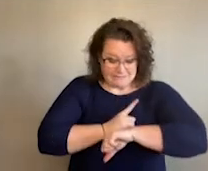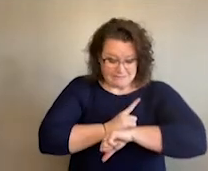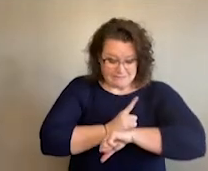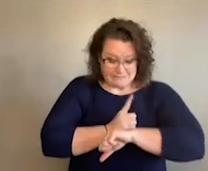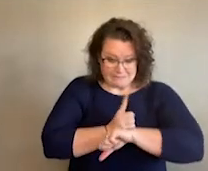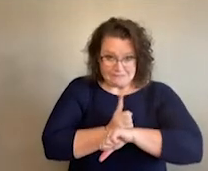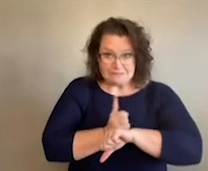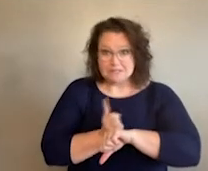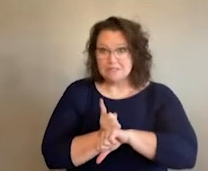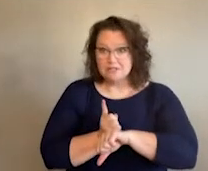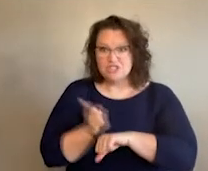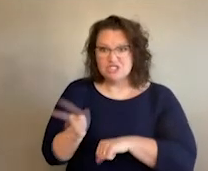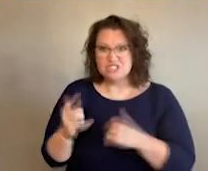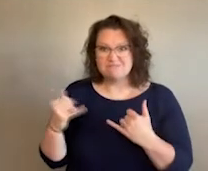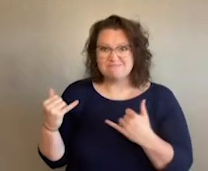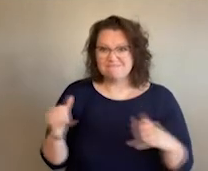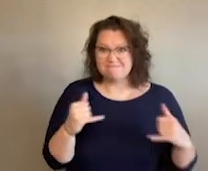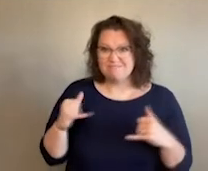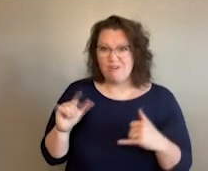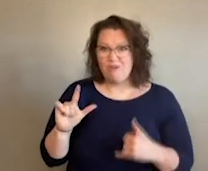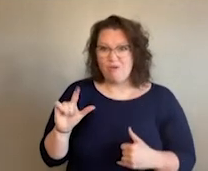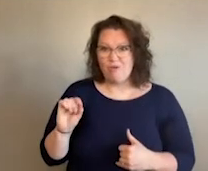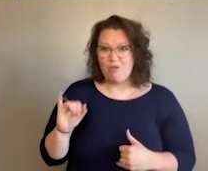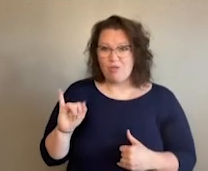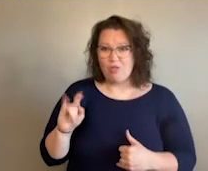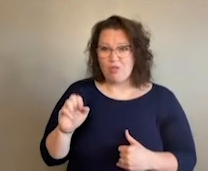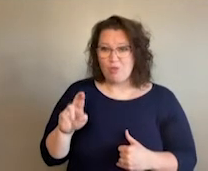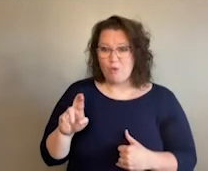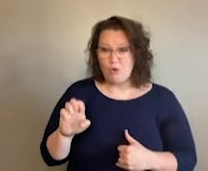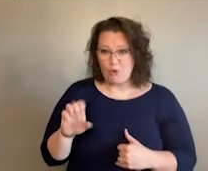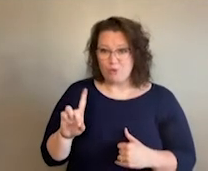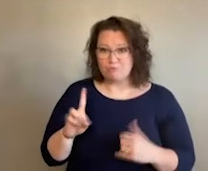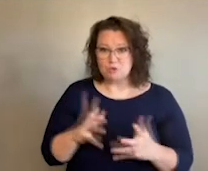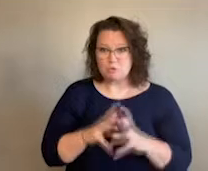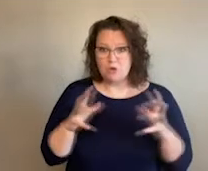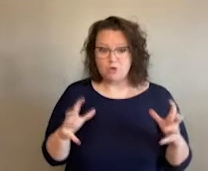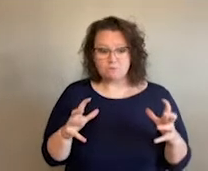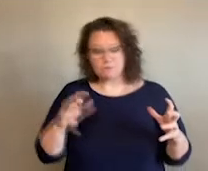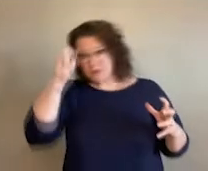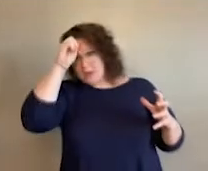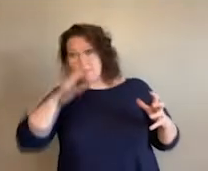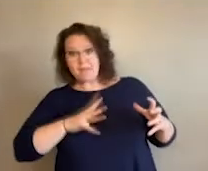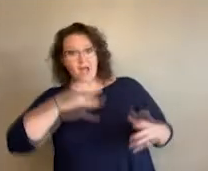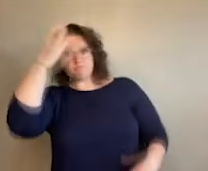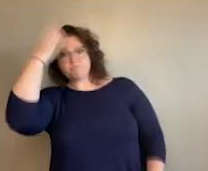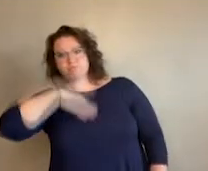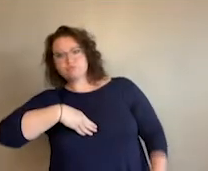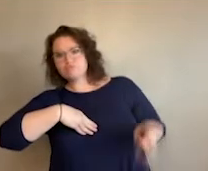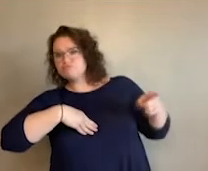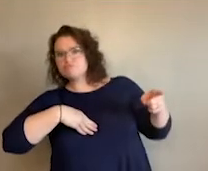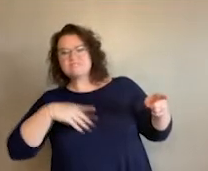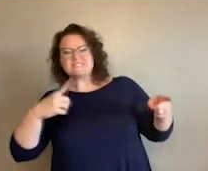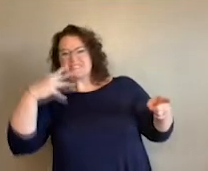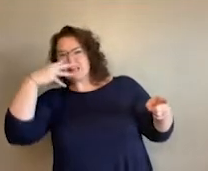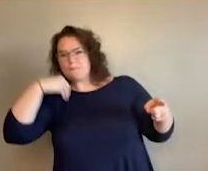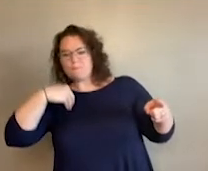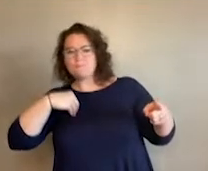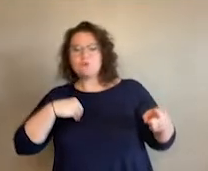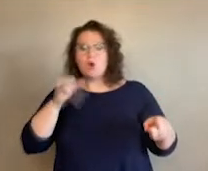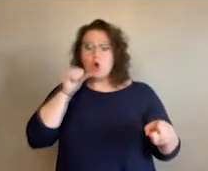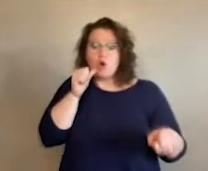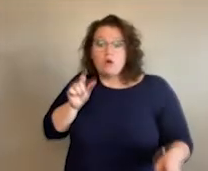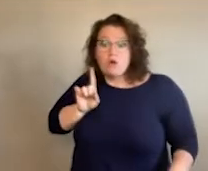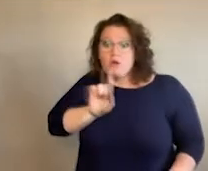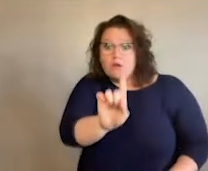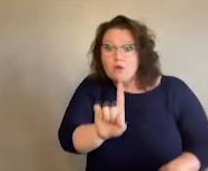word again, she loitered. The woodcutter did not see her, however, for he was asleep. The little girl ran up to the door and knocked upon it. Rap,